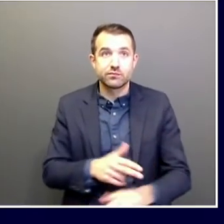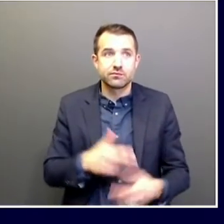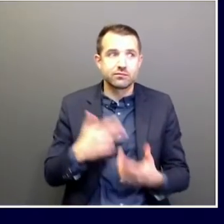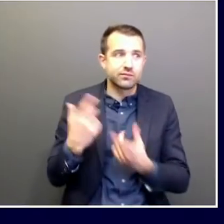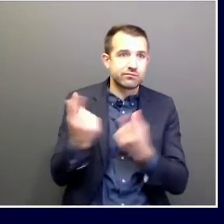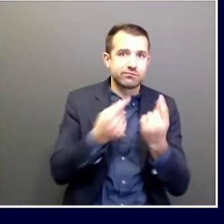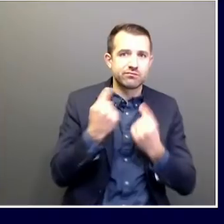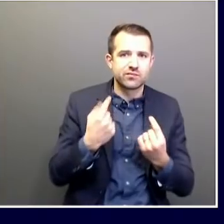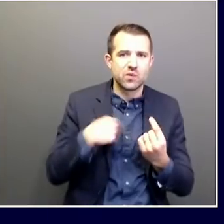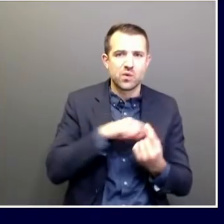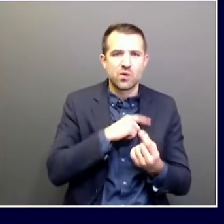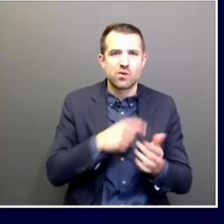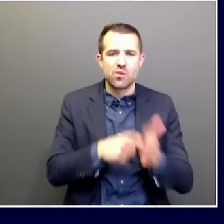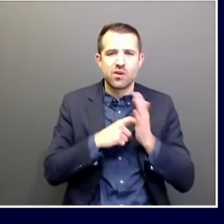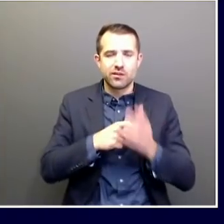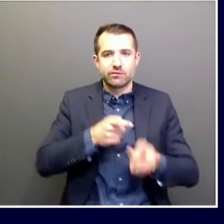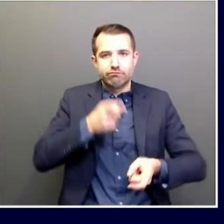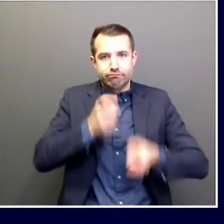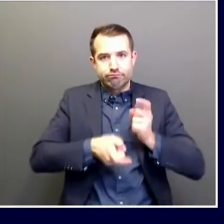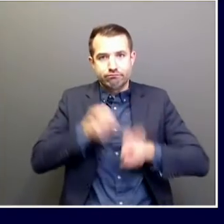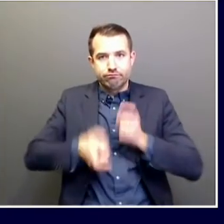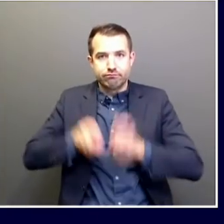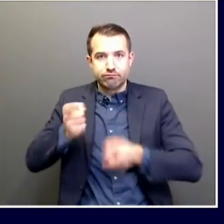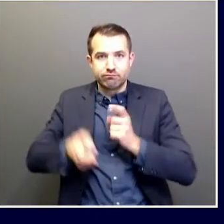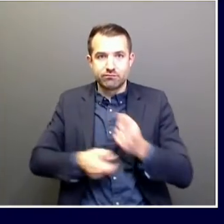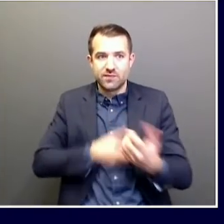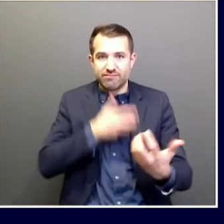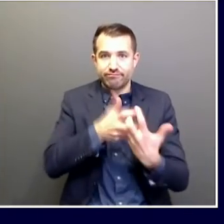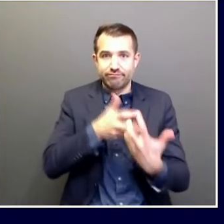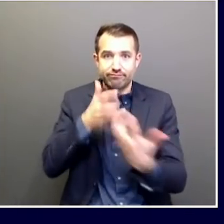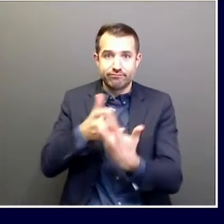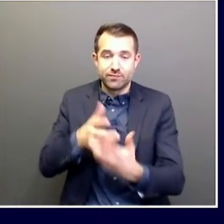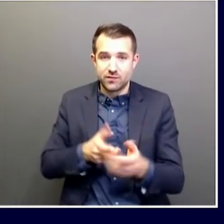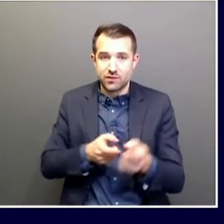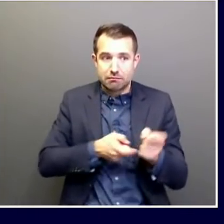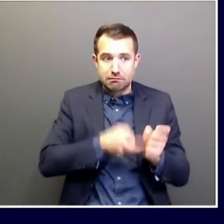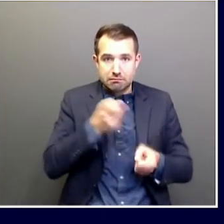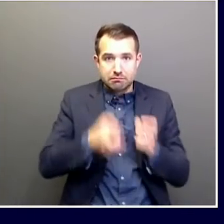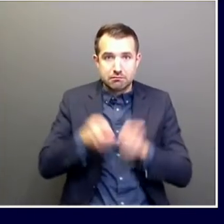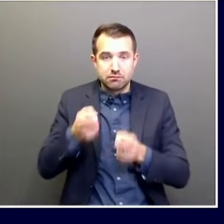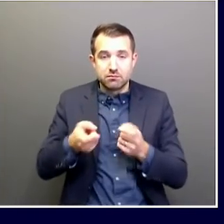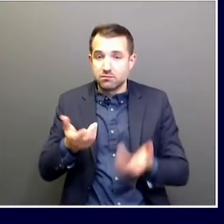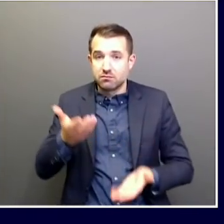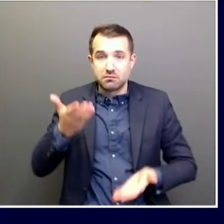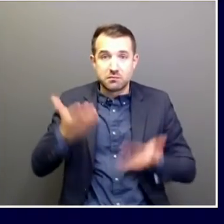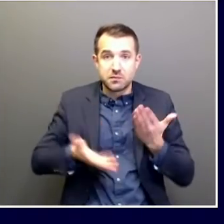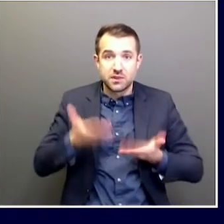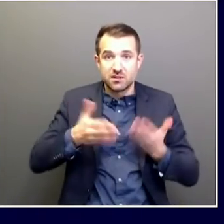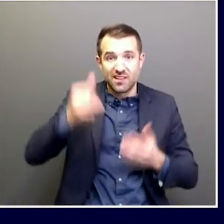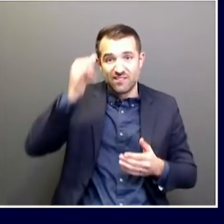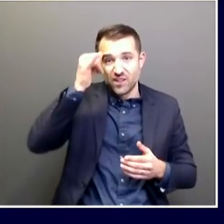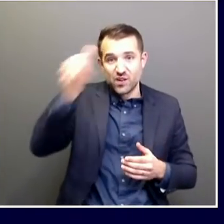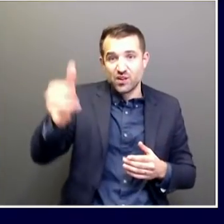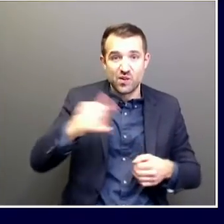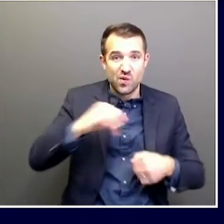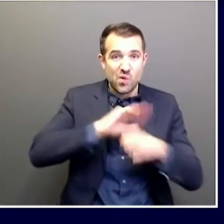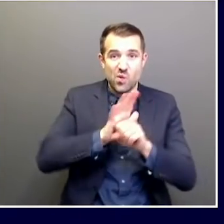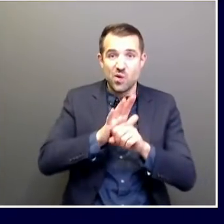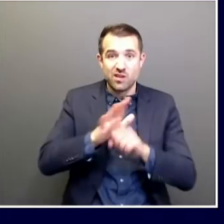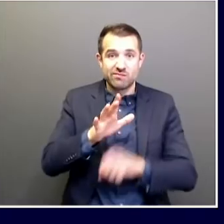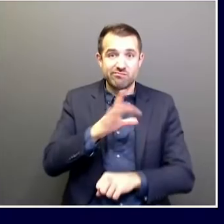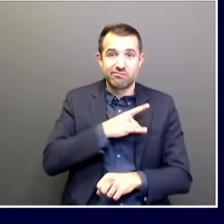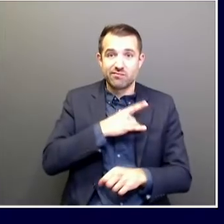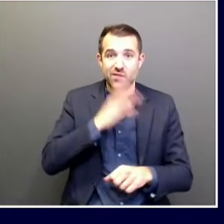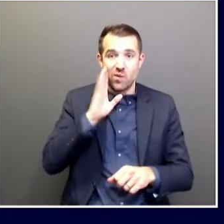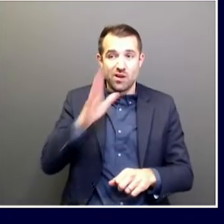be always a certain number of people in the state with COVID-19, and there may be unvaccinated people who are in hospitals